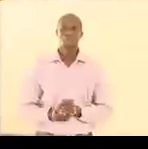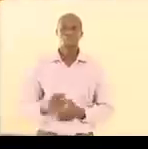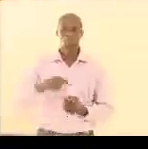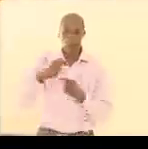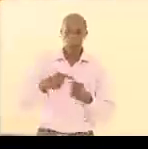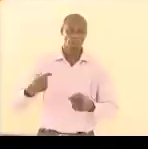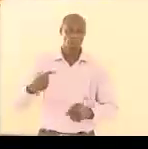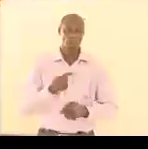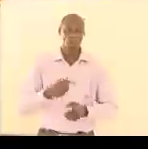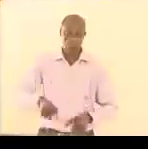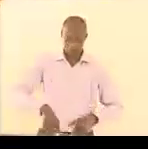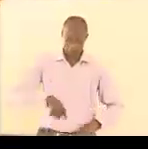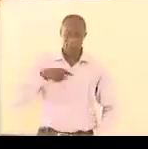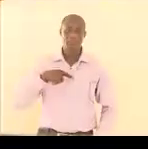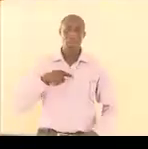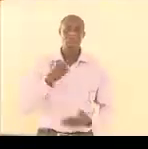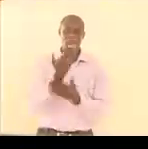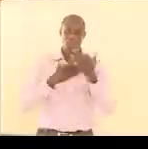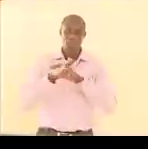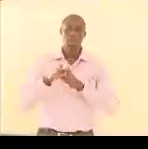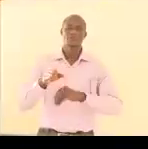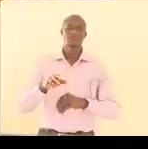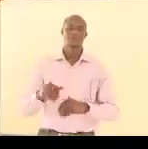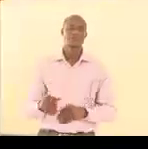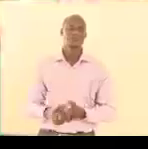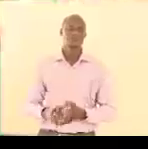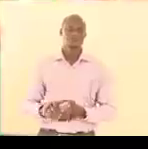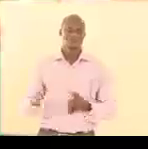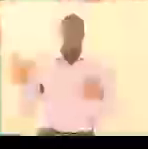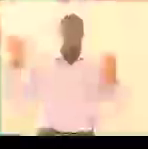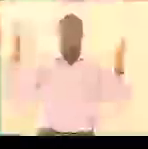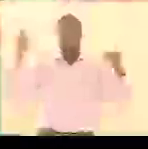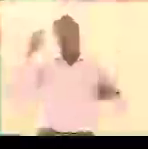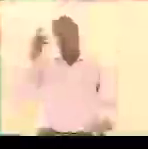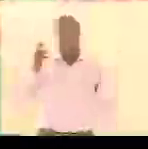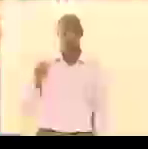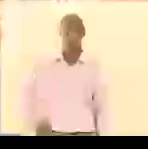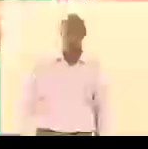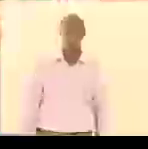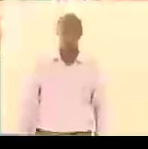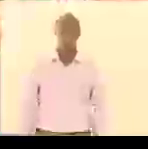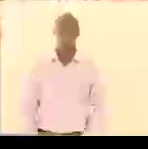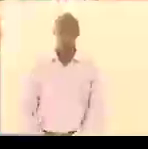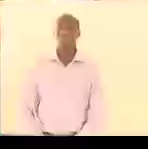it? When we live heavenly life, we overcome the world. Give him a round of applause.